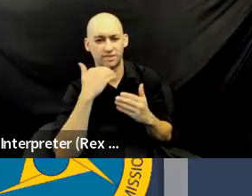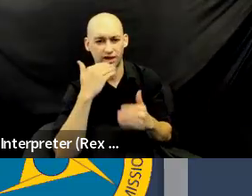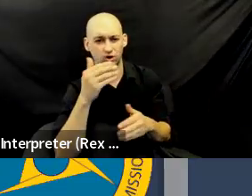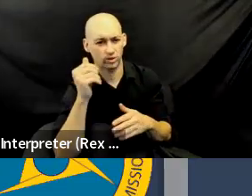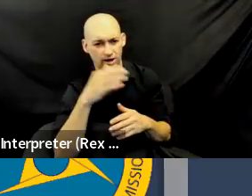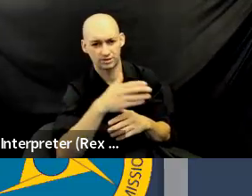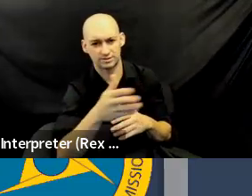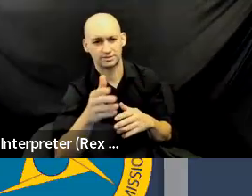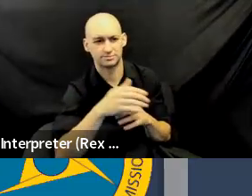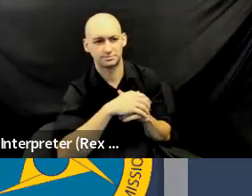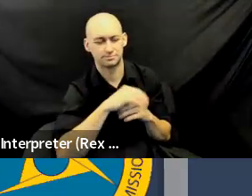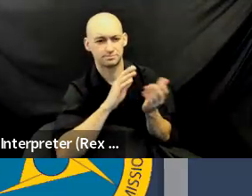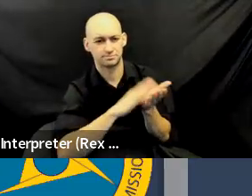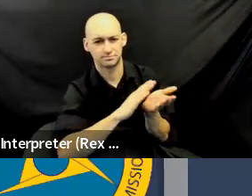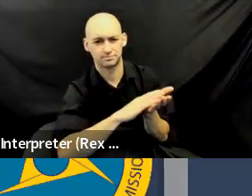doing that.